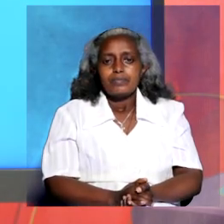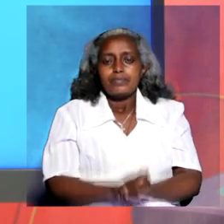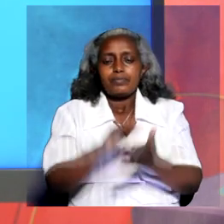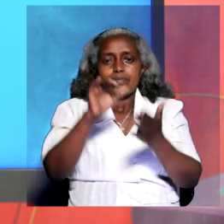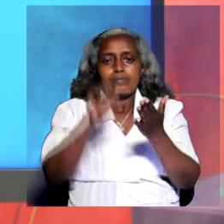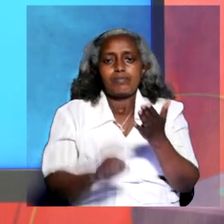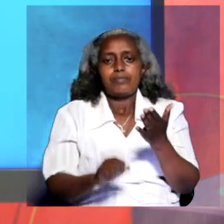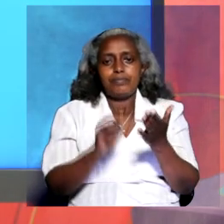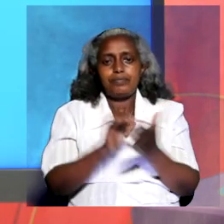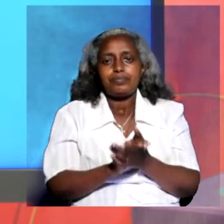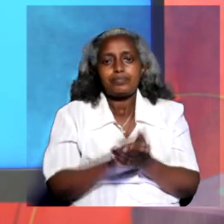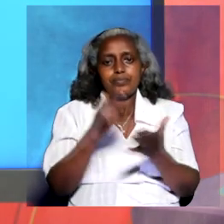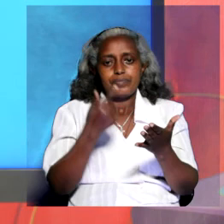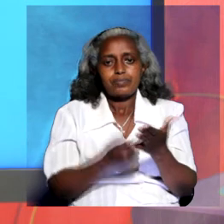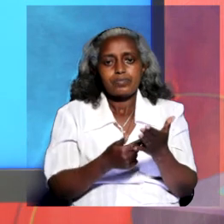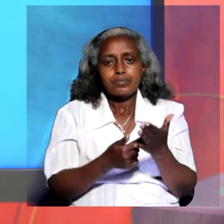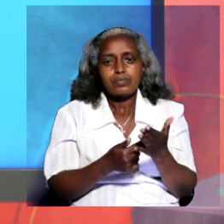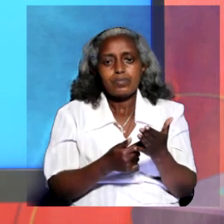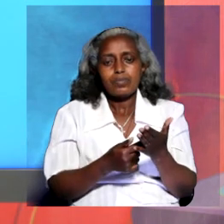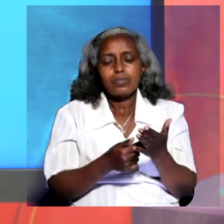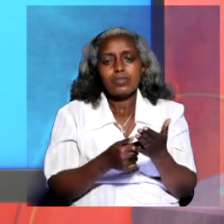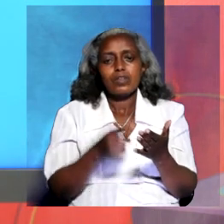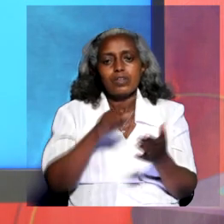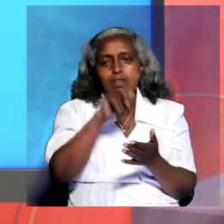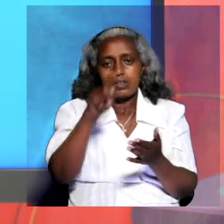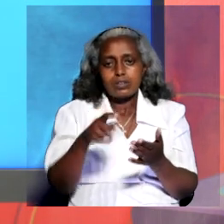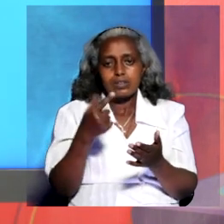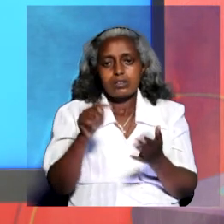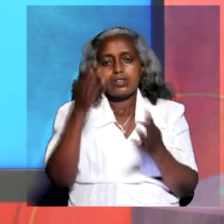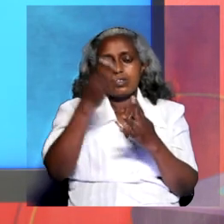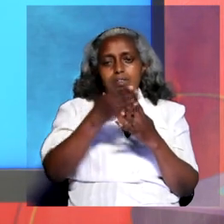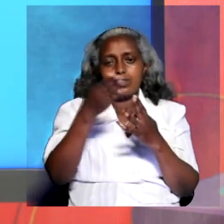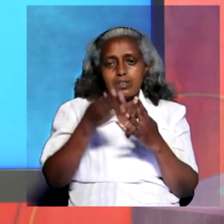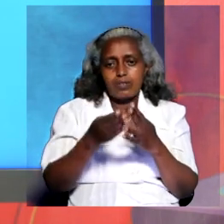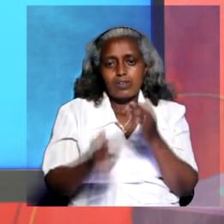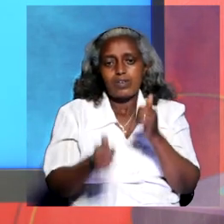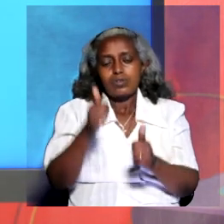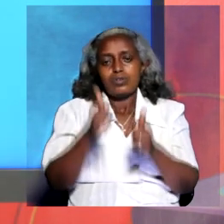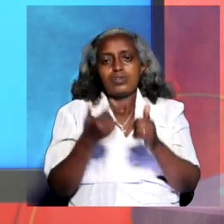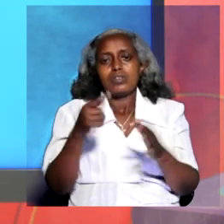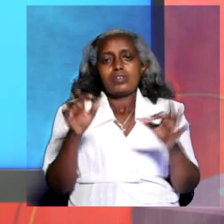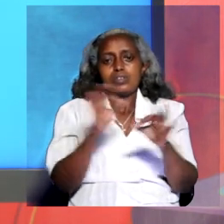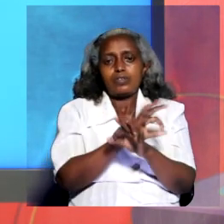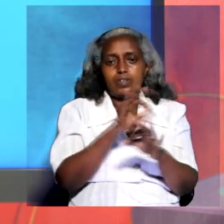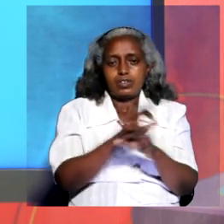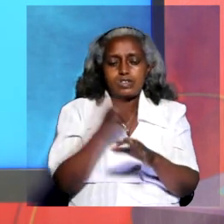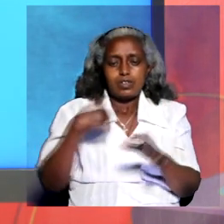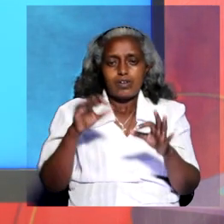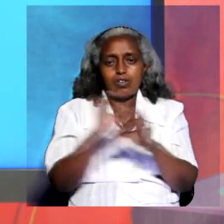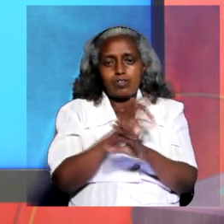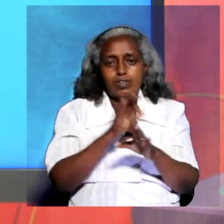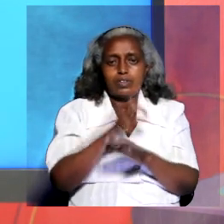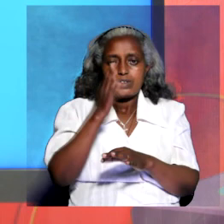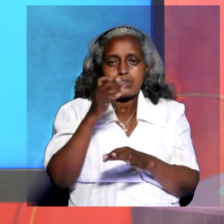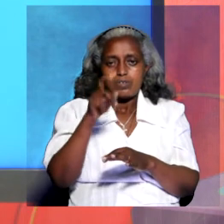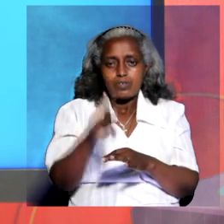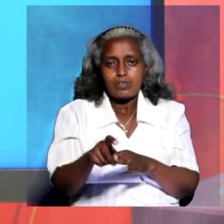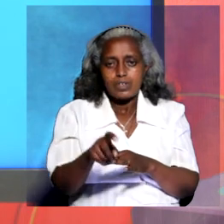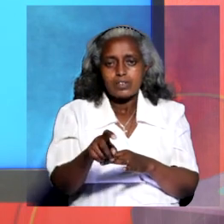So here we are asked the interval in which the function, our function f of x